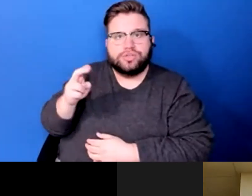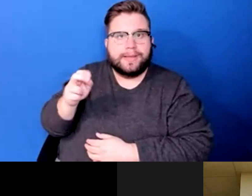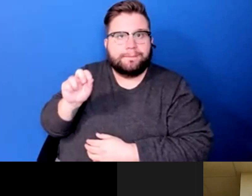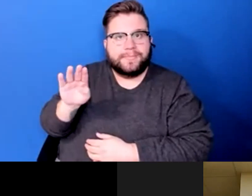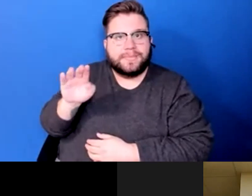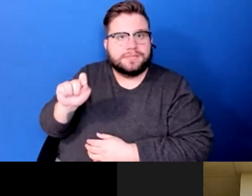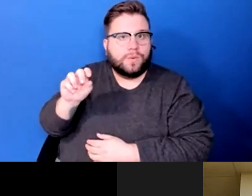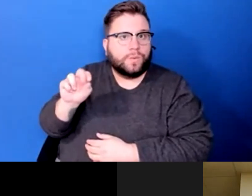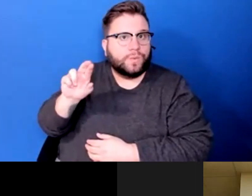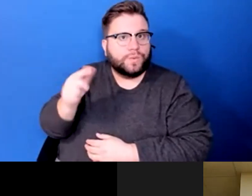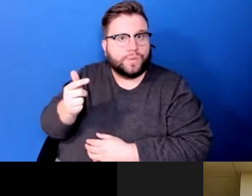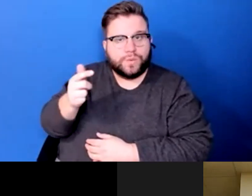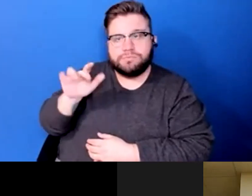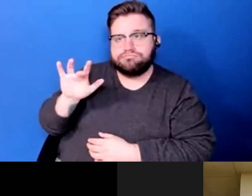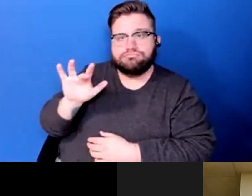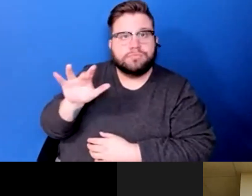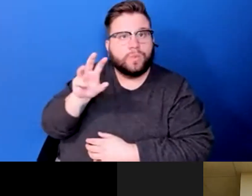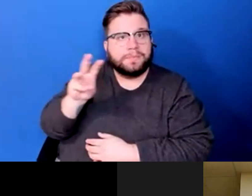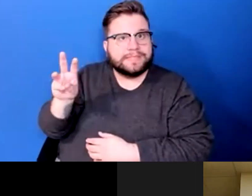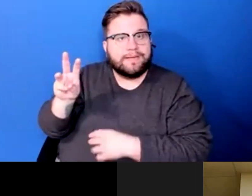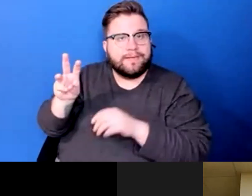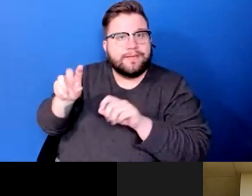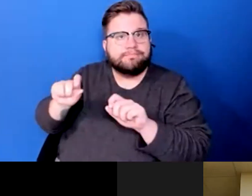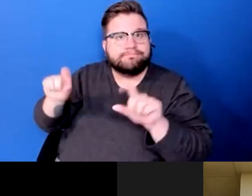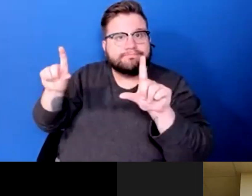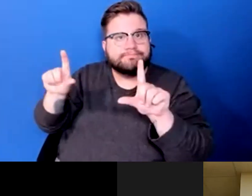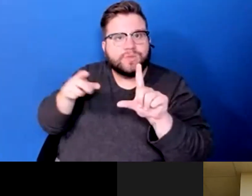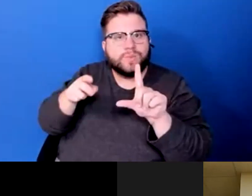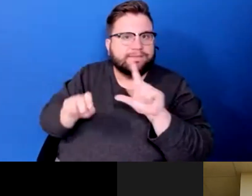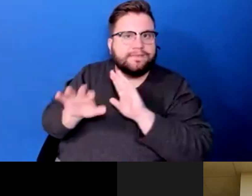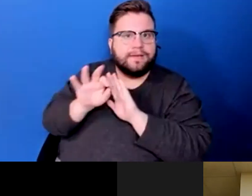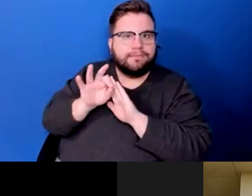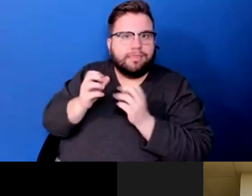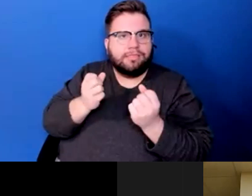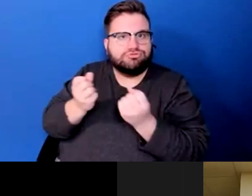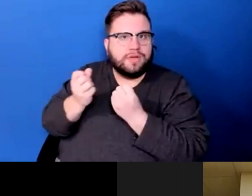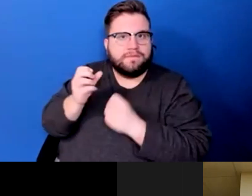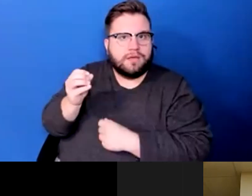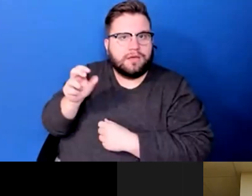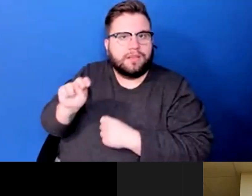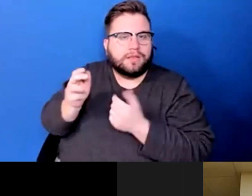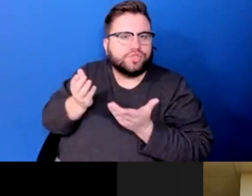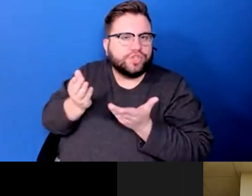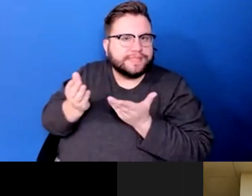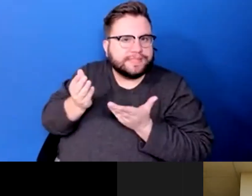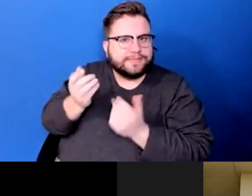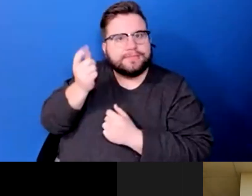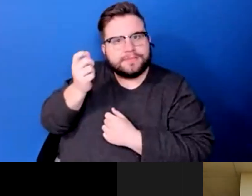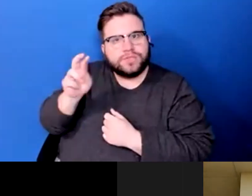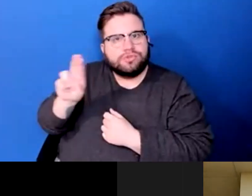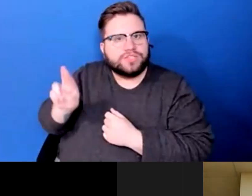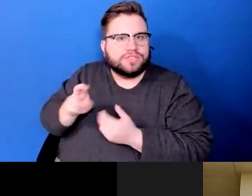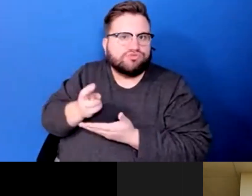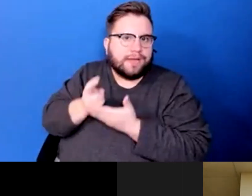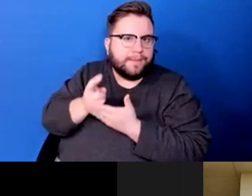rochesterrehab.org, you can go on our website and you can find our drive-on services there. Because Rochester Rehab has services. We do